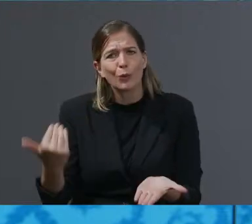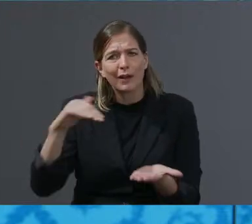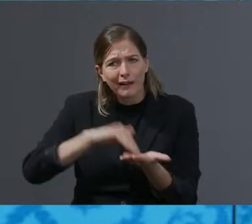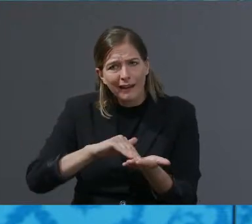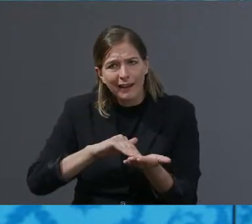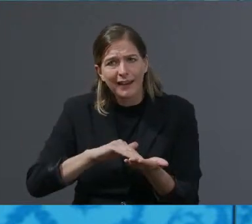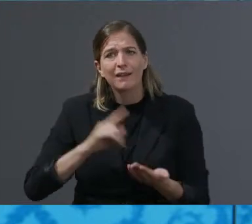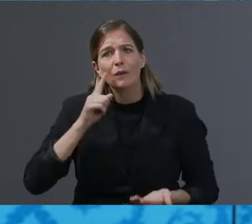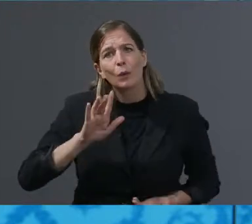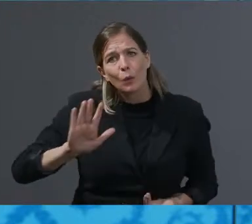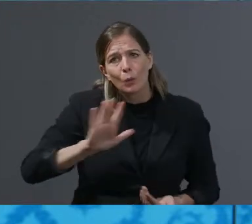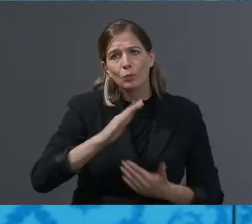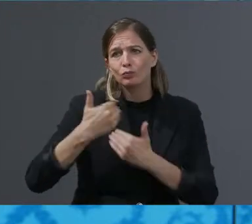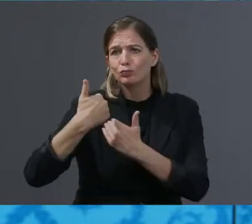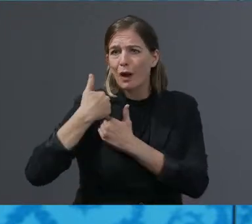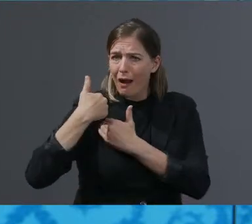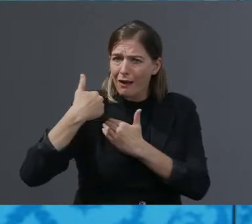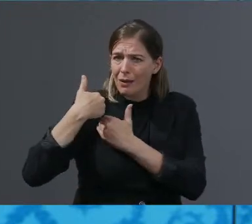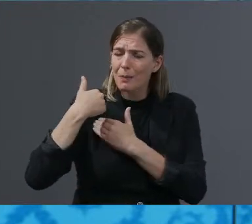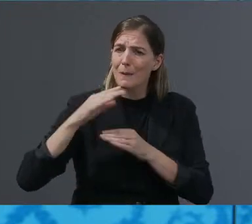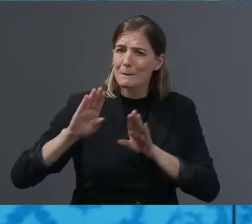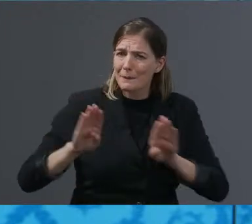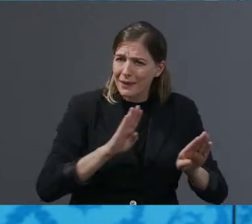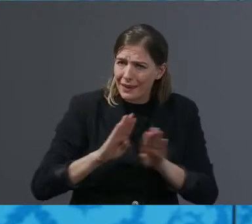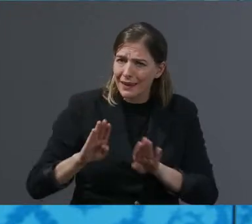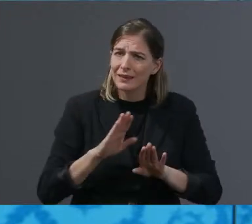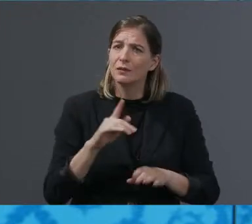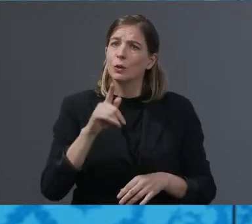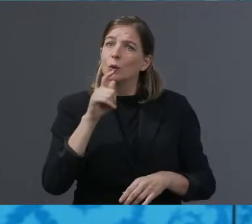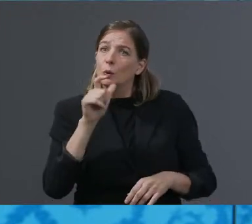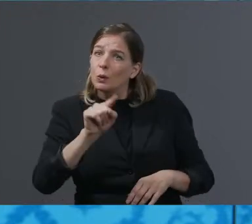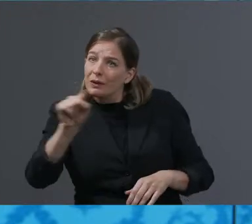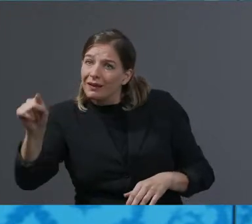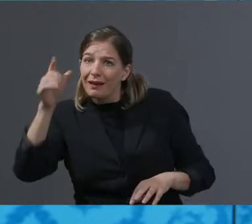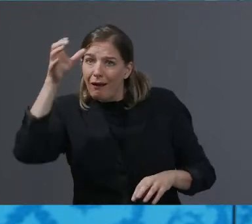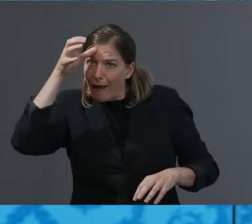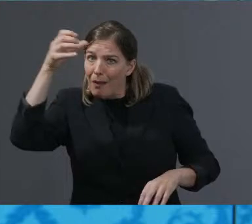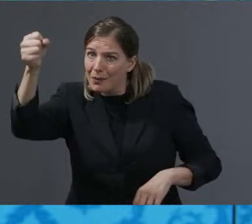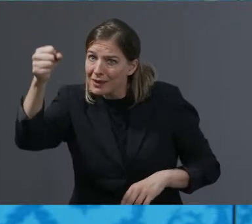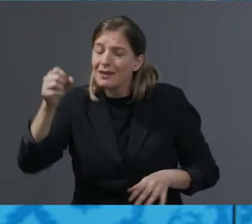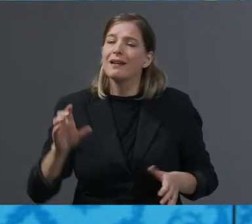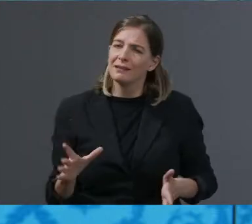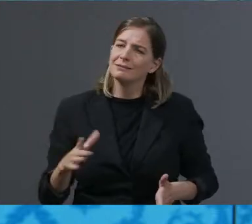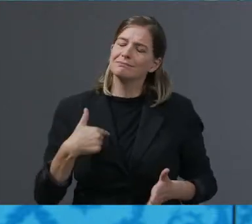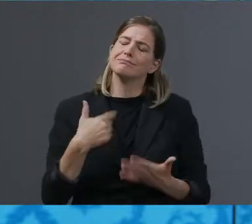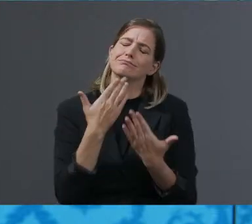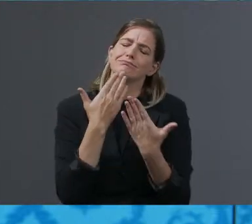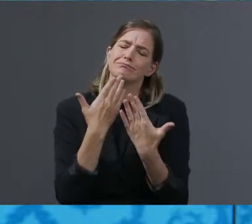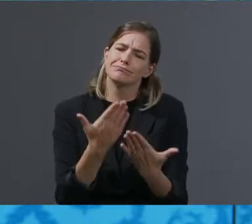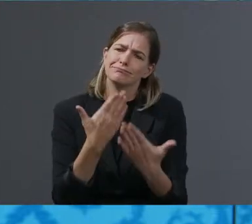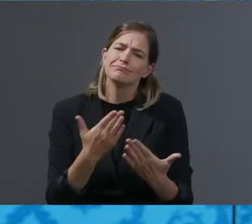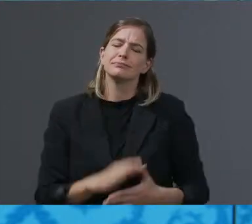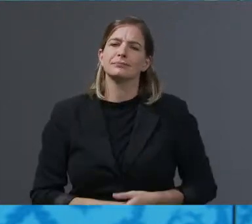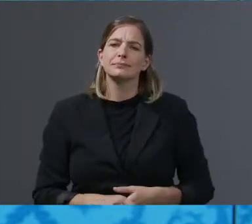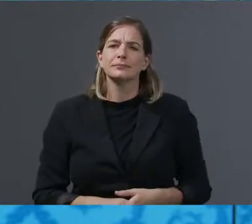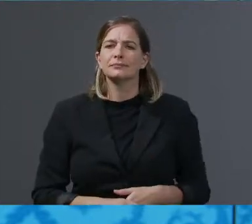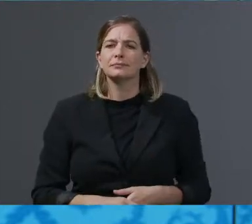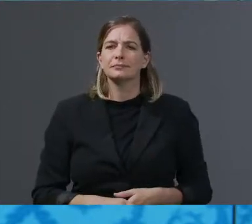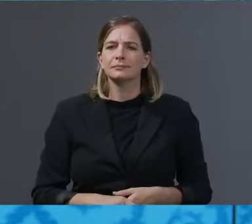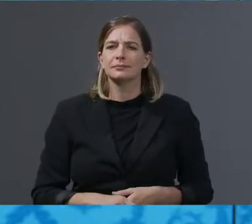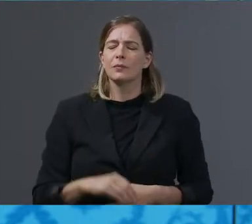responsible behavior and common sense of Arizonans. I'm incredibly grateful. There was a question